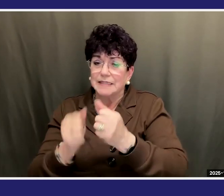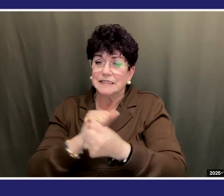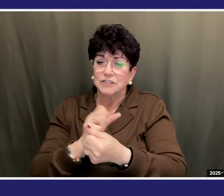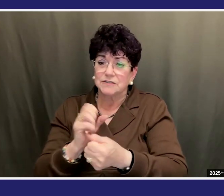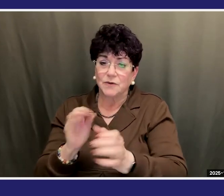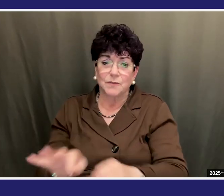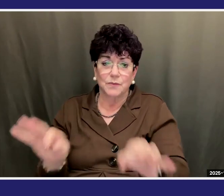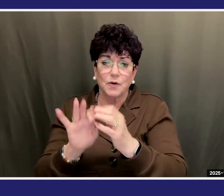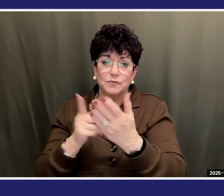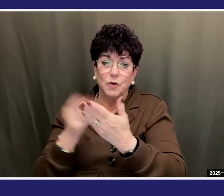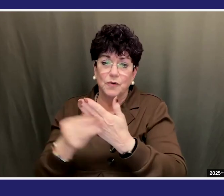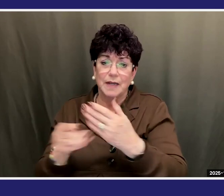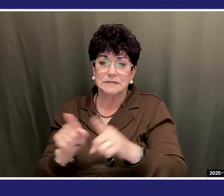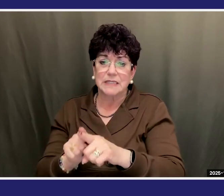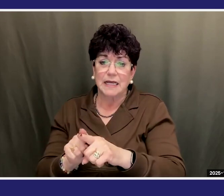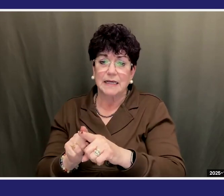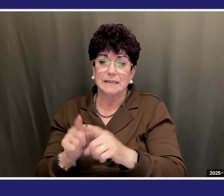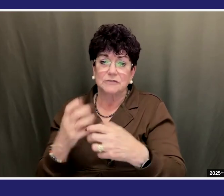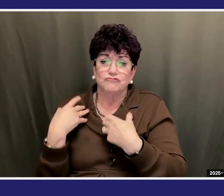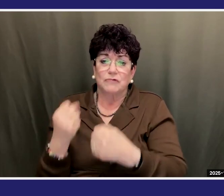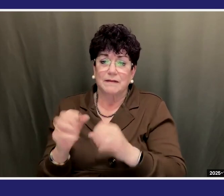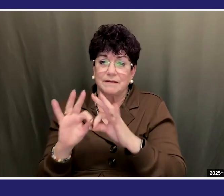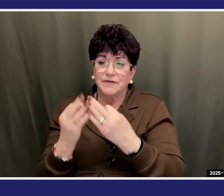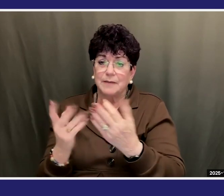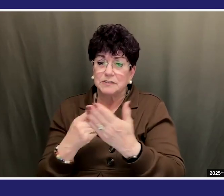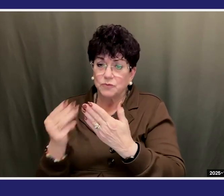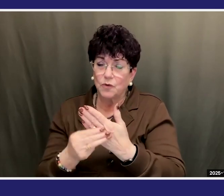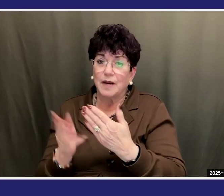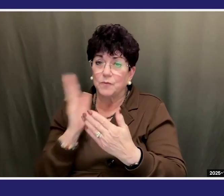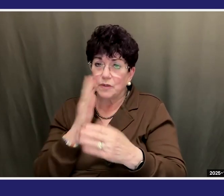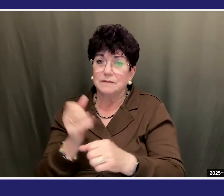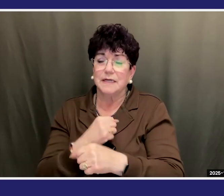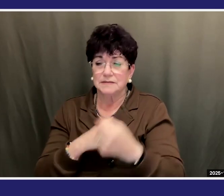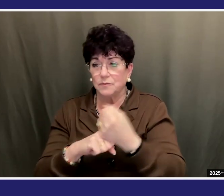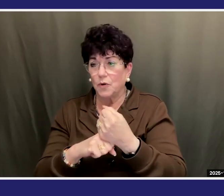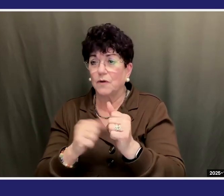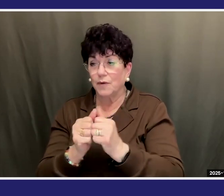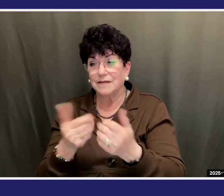Families program continue to receive support under the new funding structure.